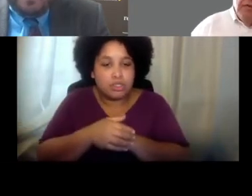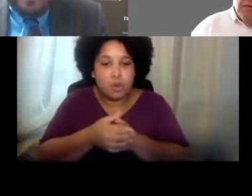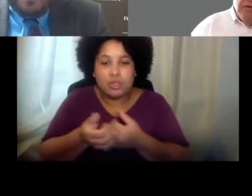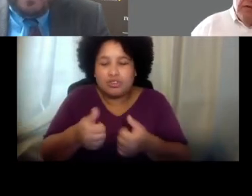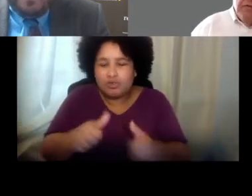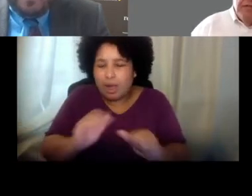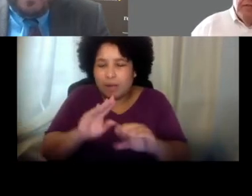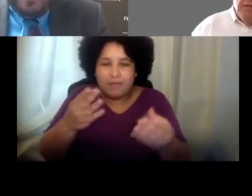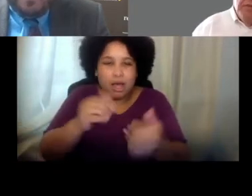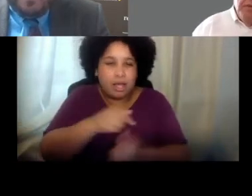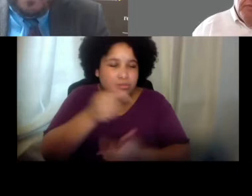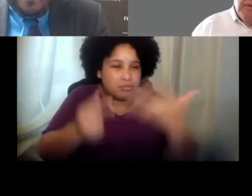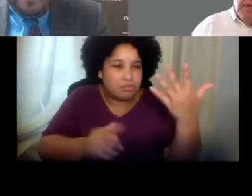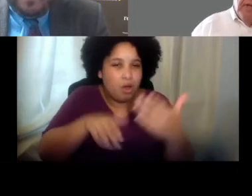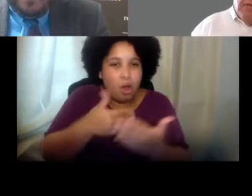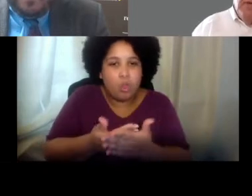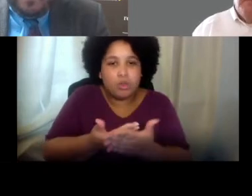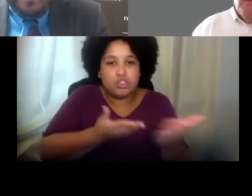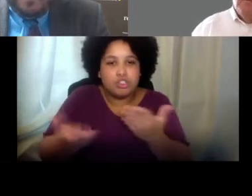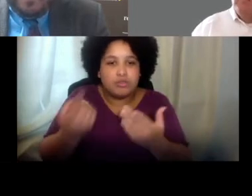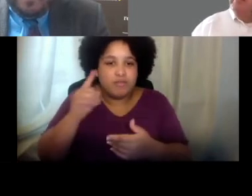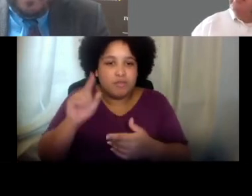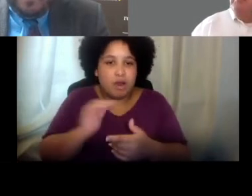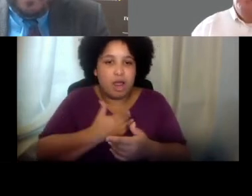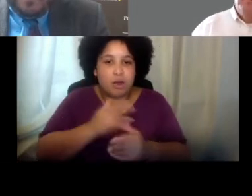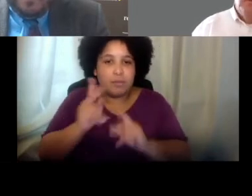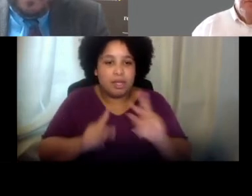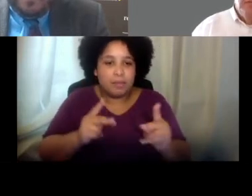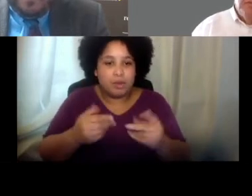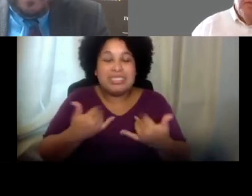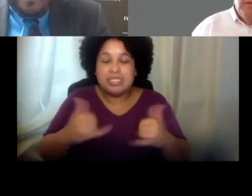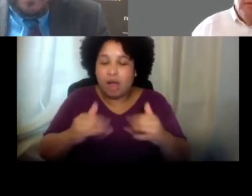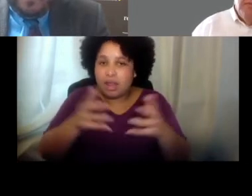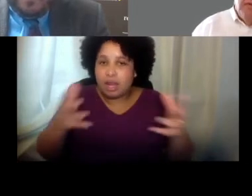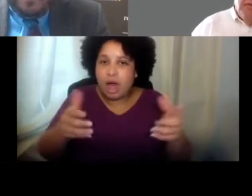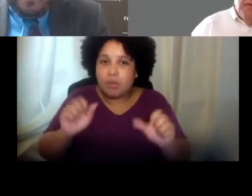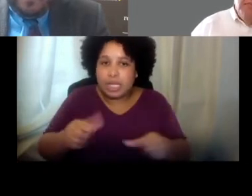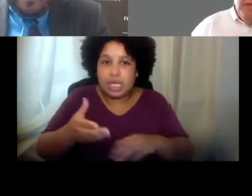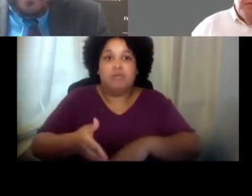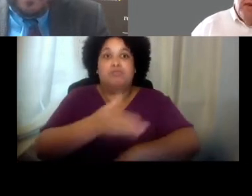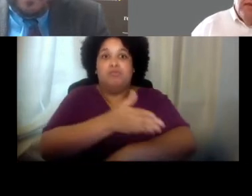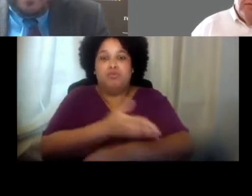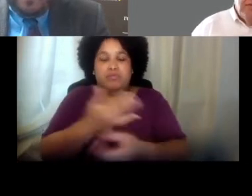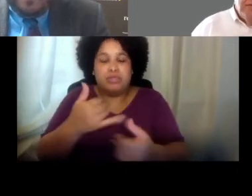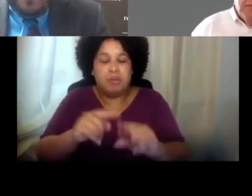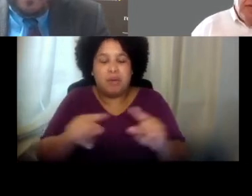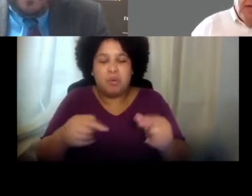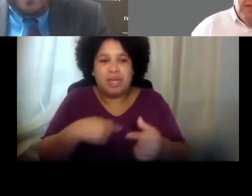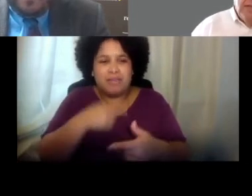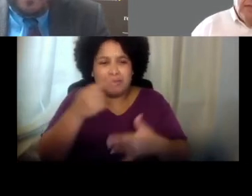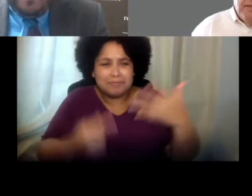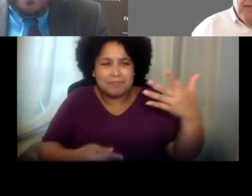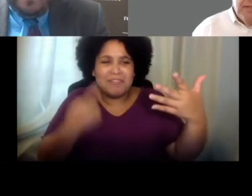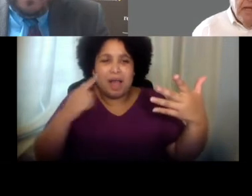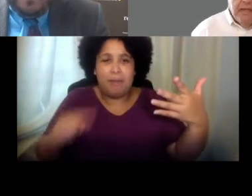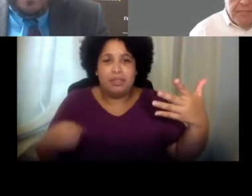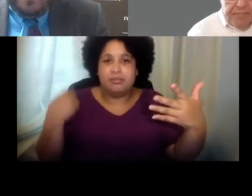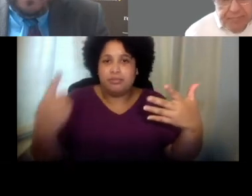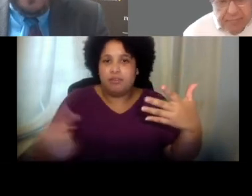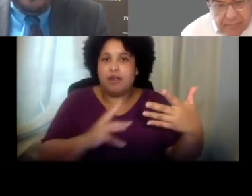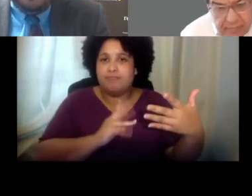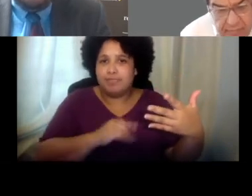all those services for our people. We have a long way to go, but those are some of the major milestones that we had done there. Next